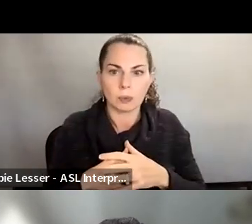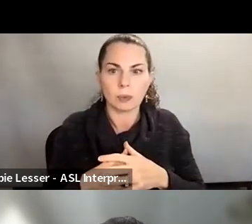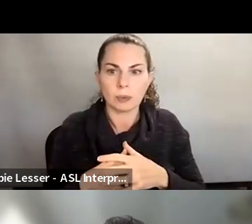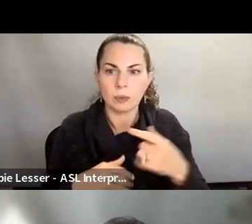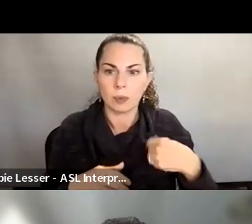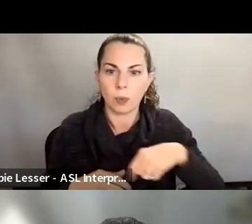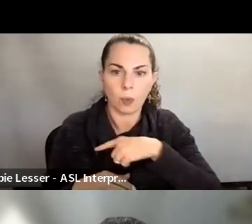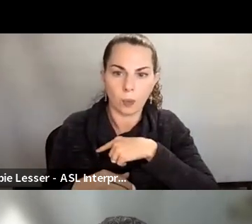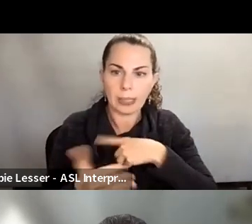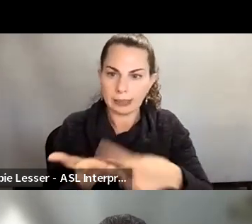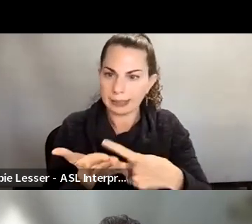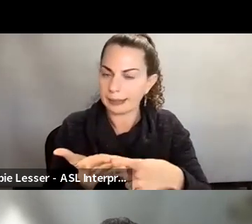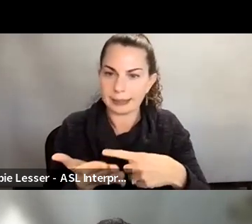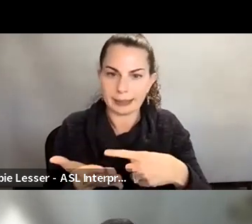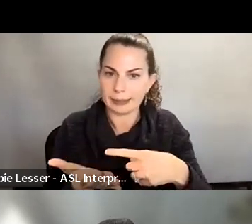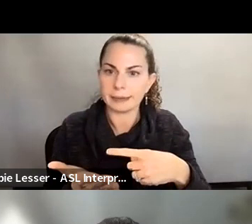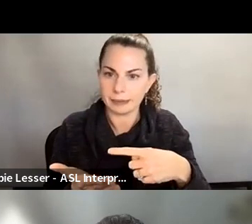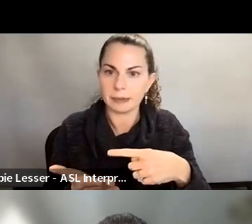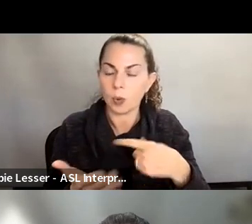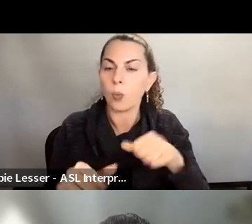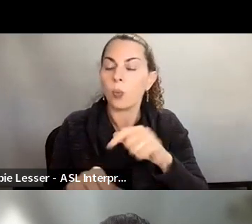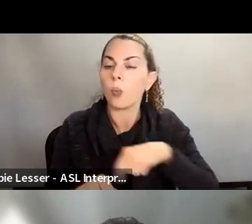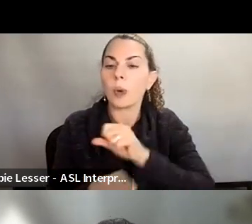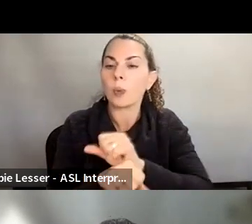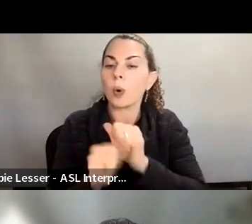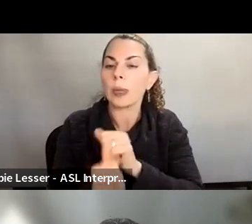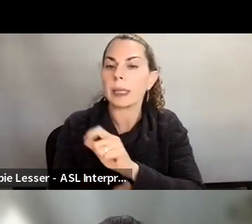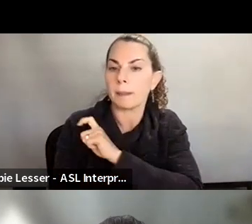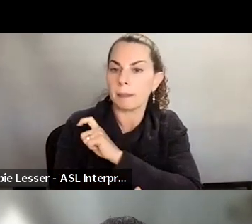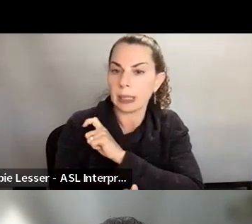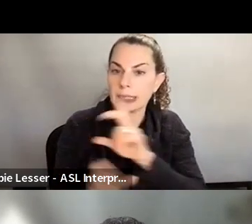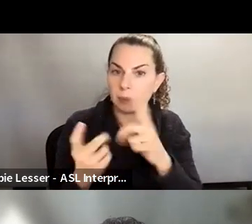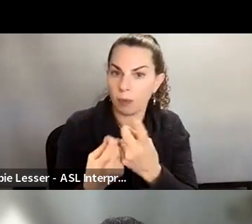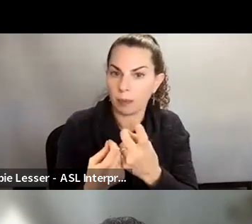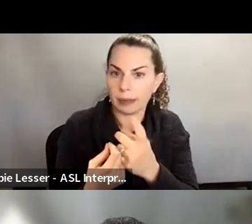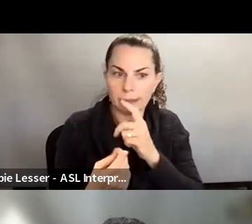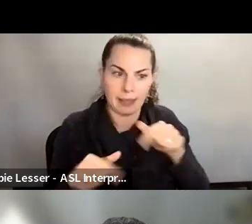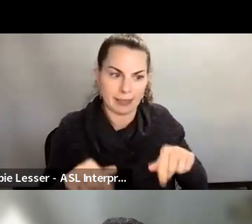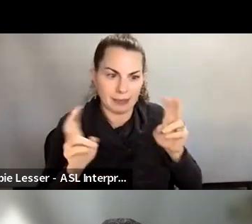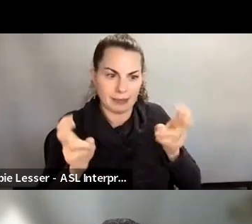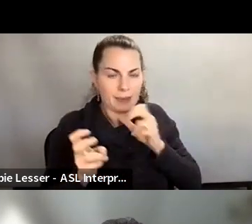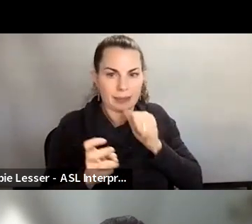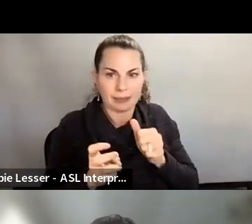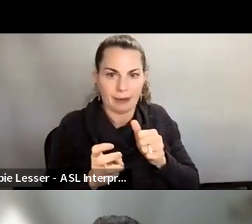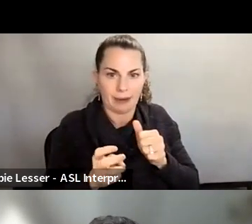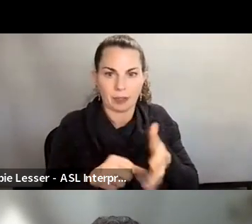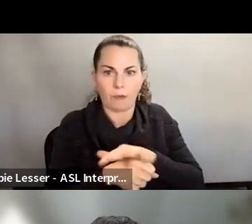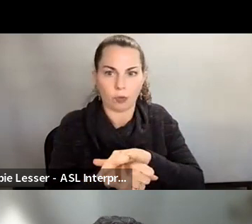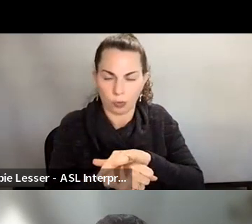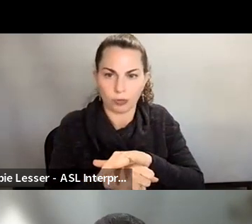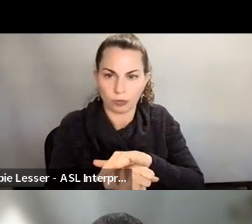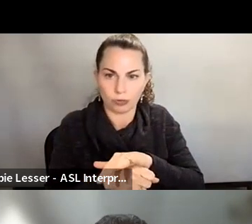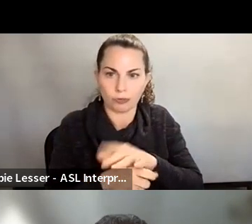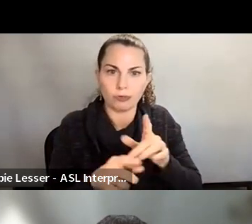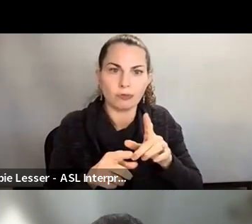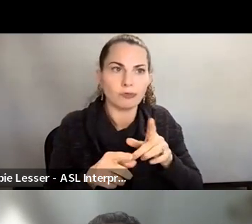too. We work with police departments. It's not covered during their training academy, becoming officers. So we have to, and